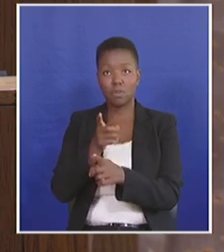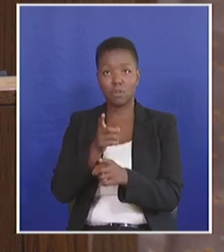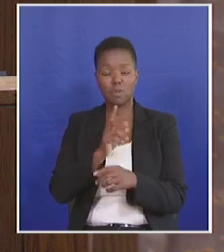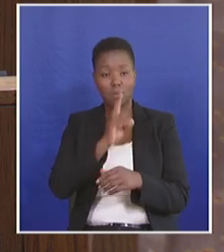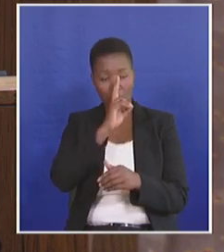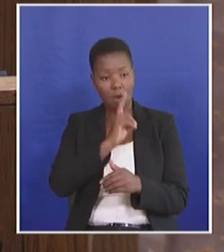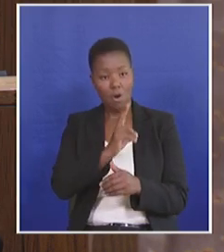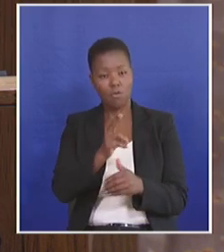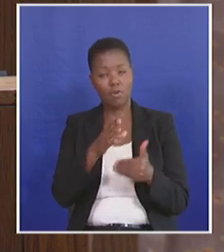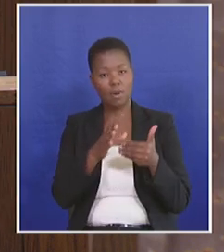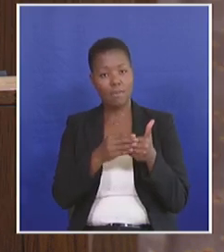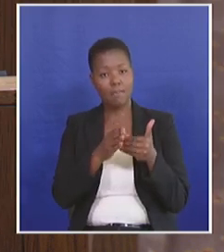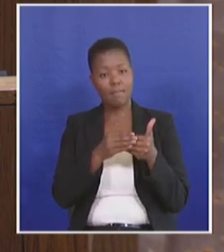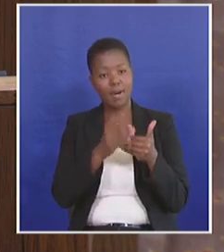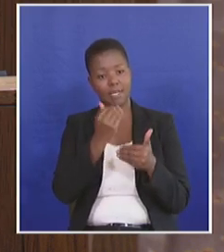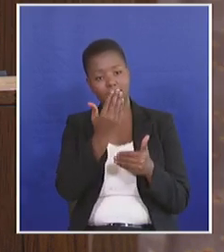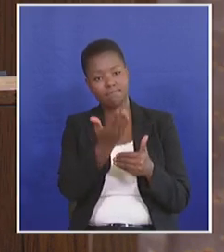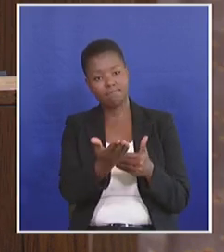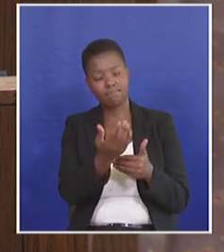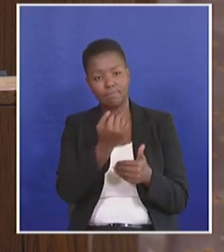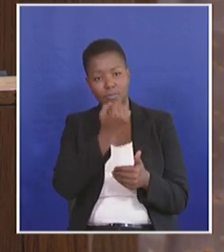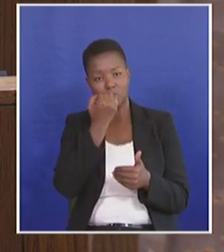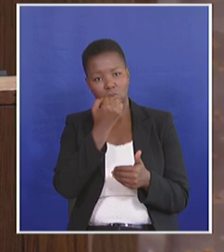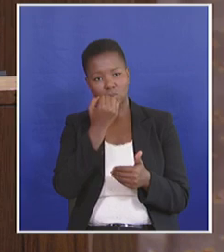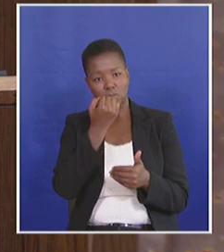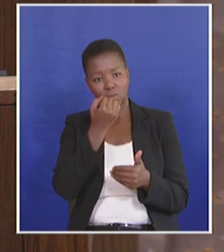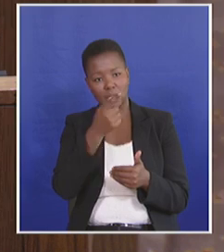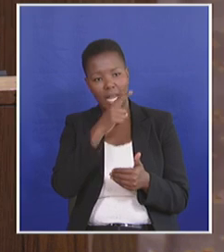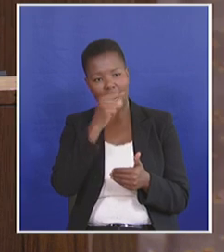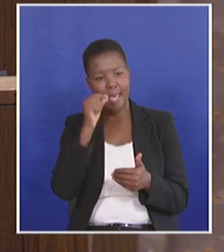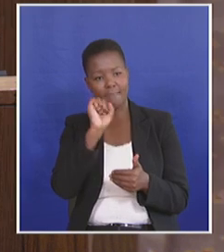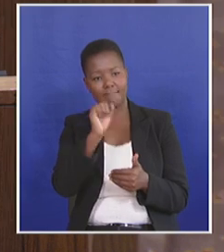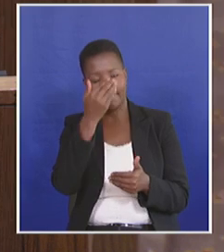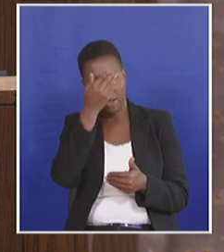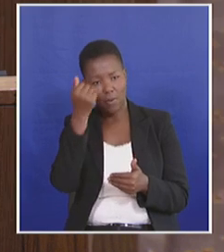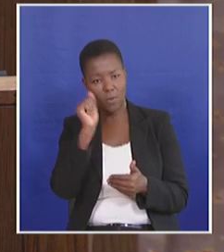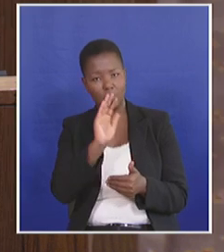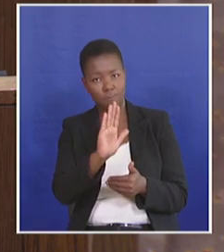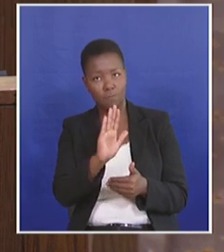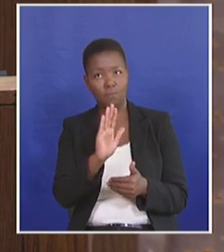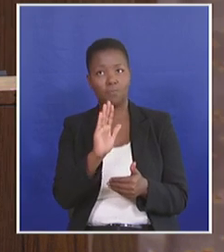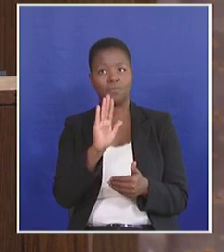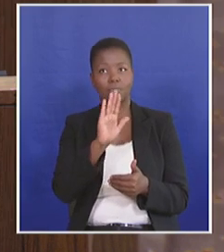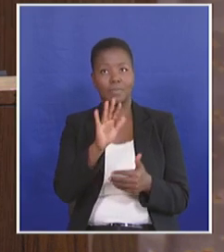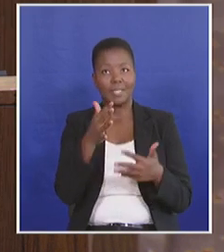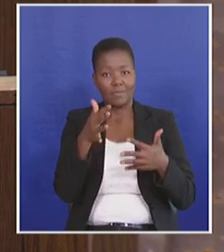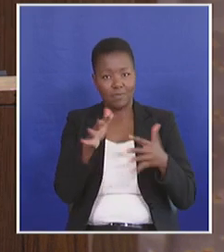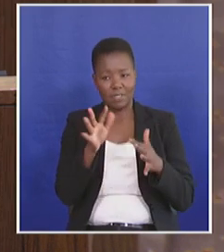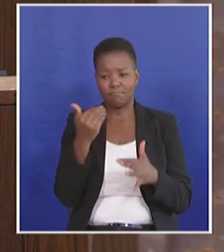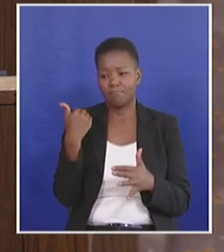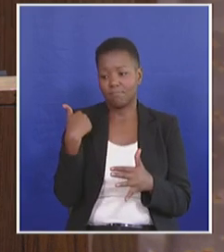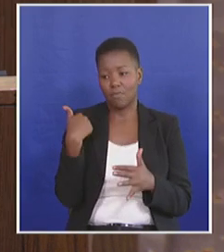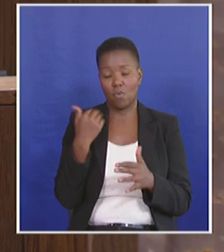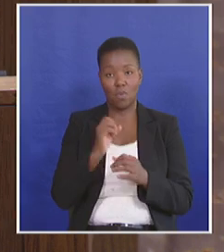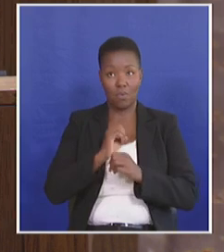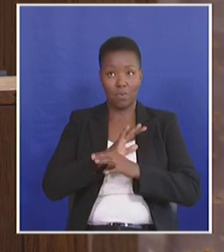member from over there, I'm unfortunately not aware of her name, who had initially complained when I